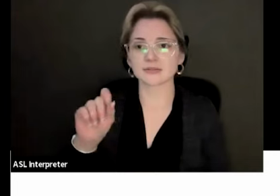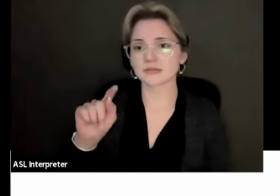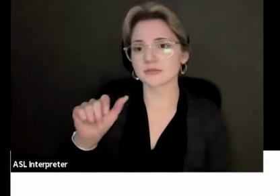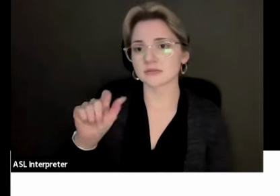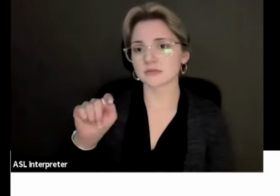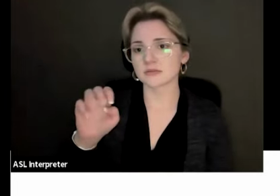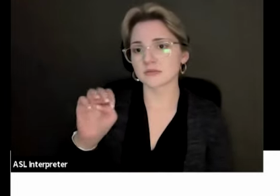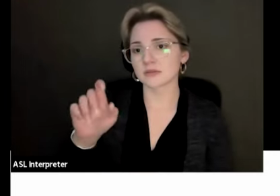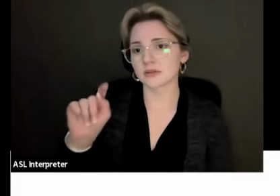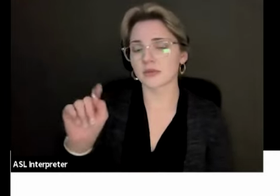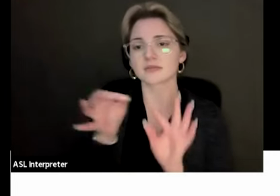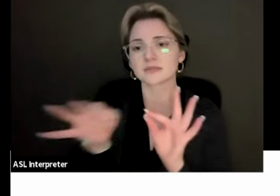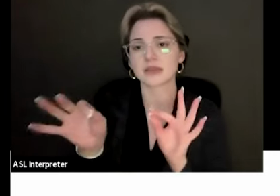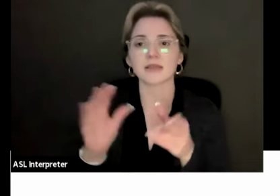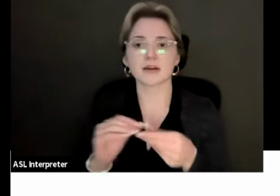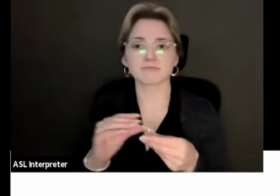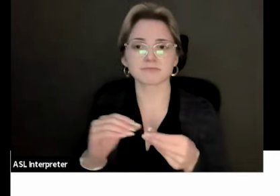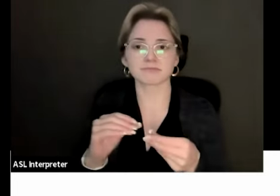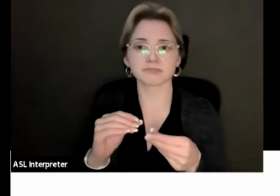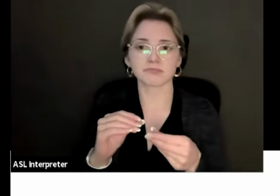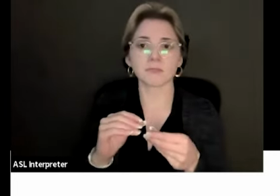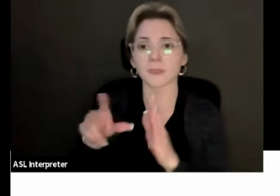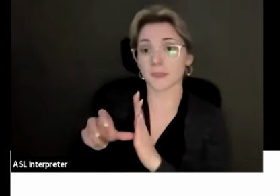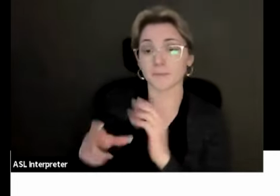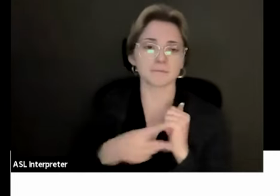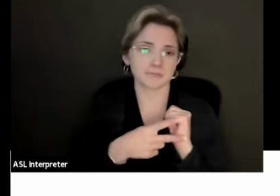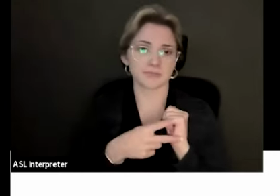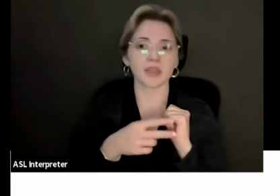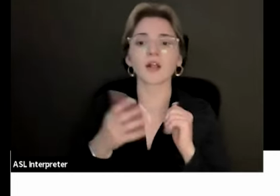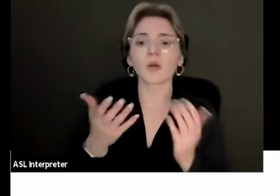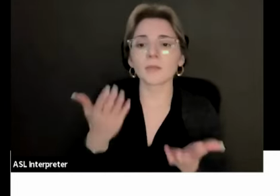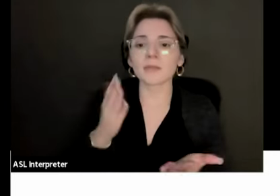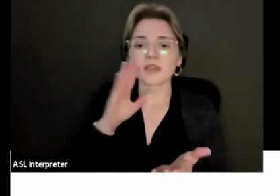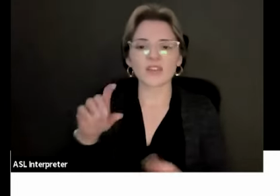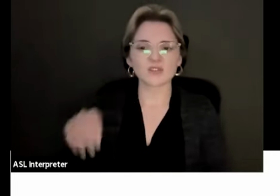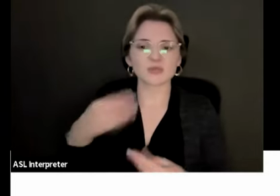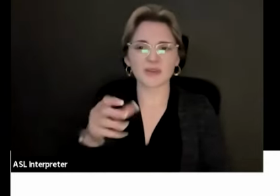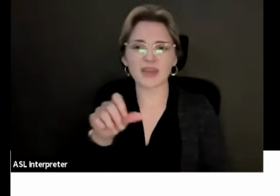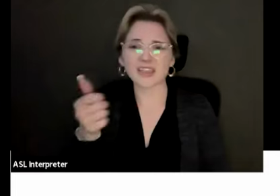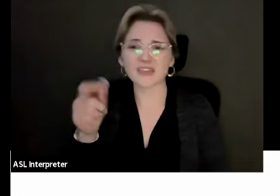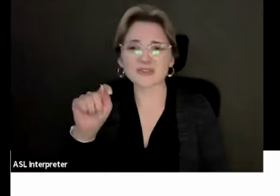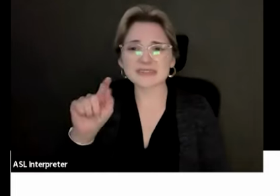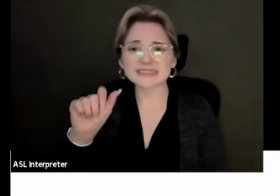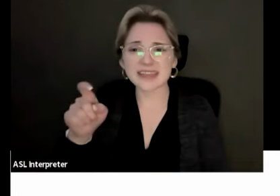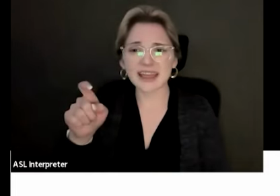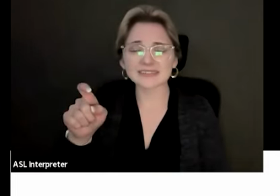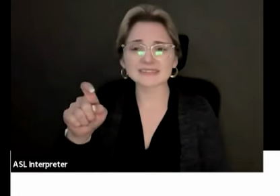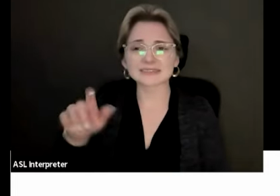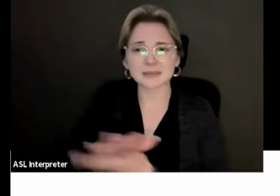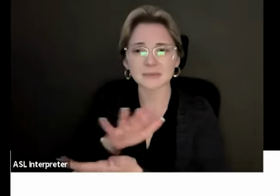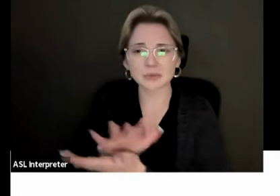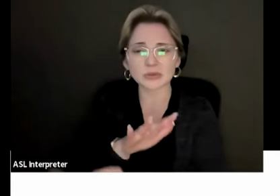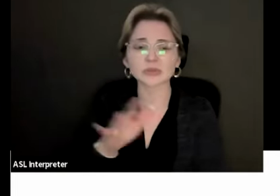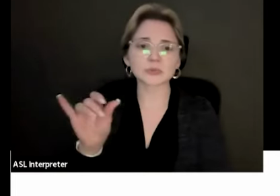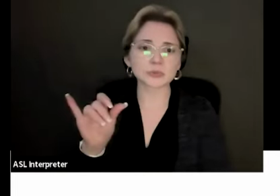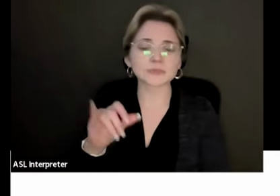other things where they've provided text messages or things like that. And that was what the survivor was comfortable